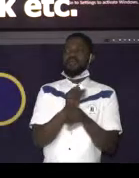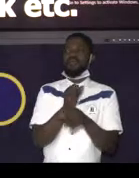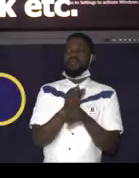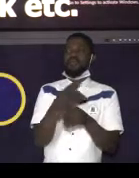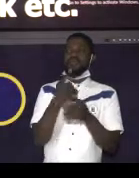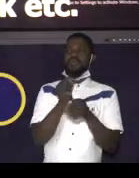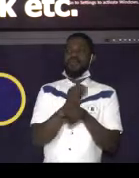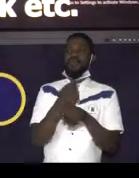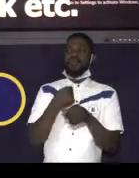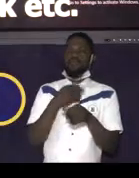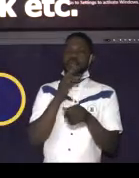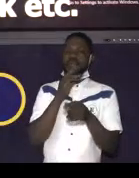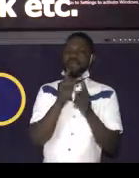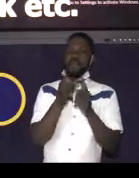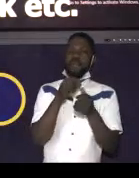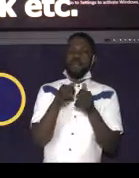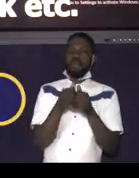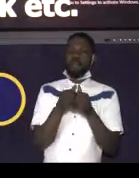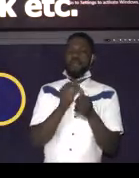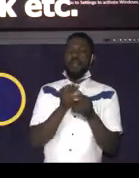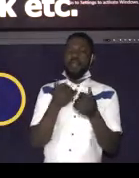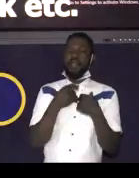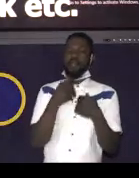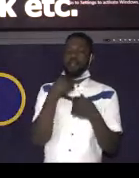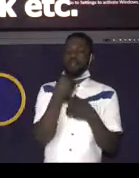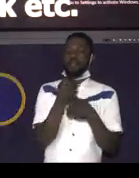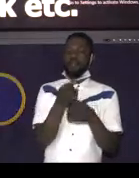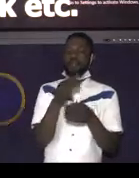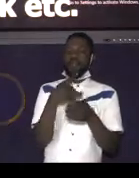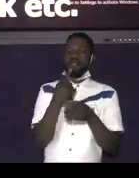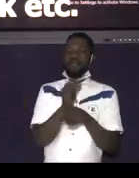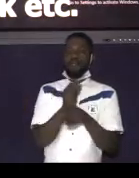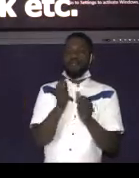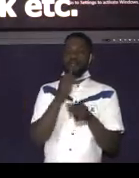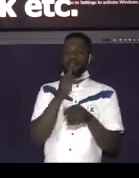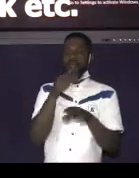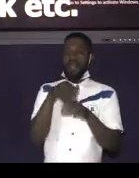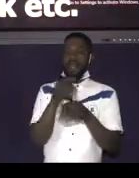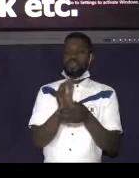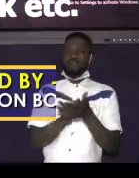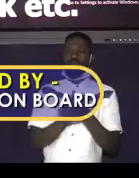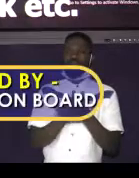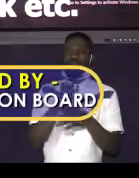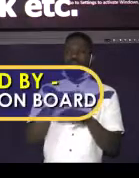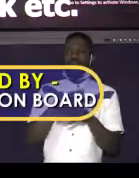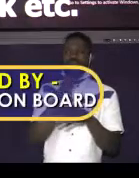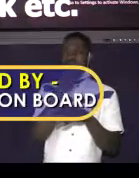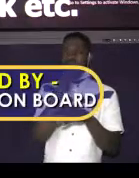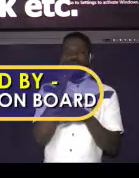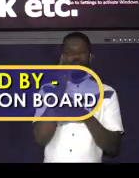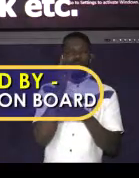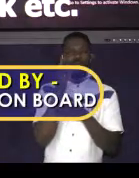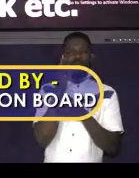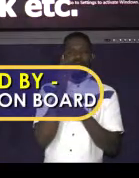the work we are talking about, you know, I have told you the work will be at school, on the farm,